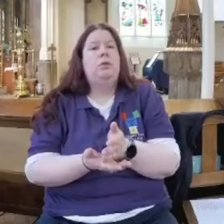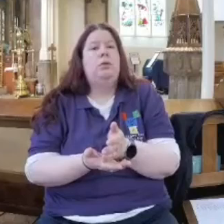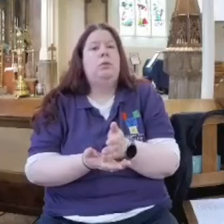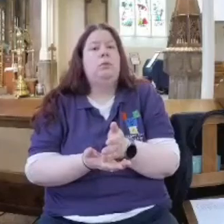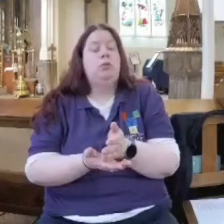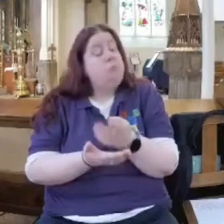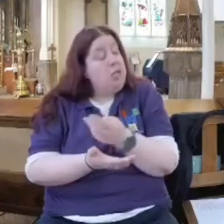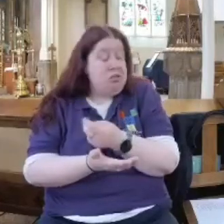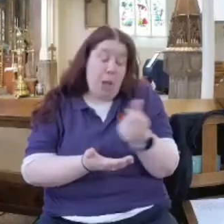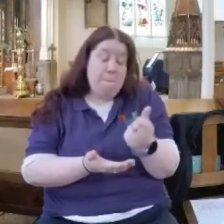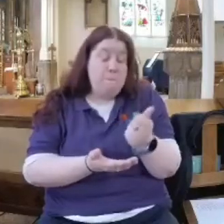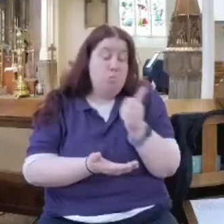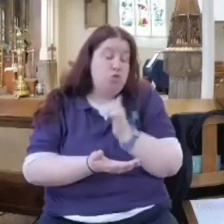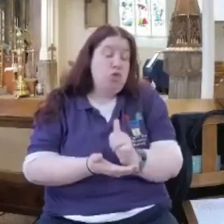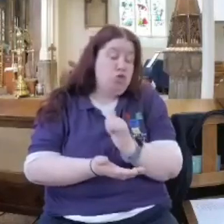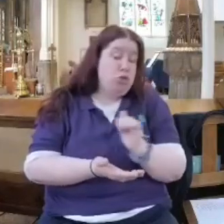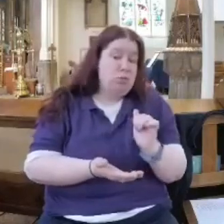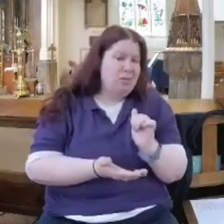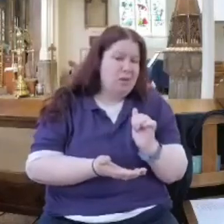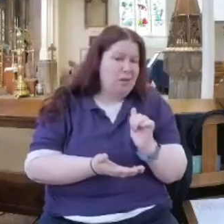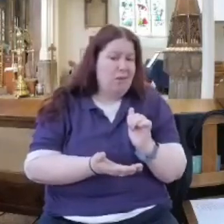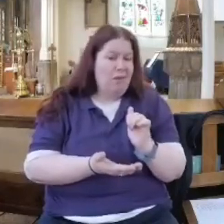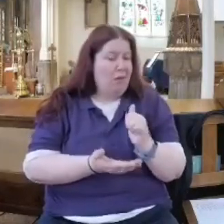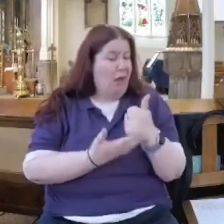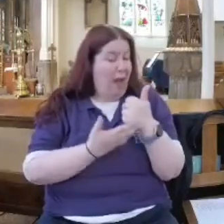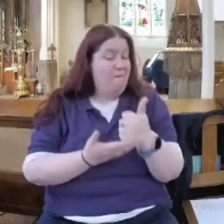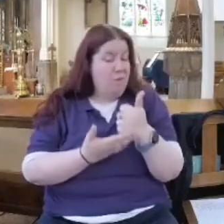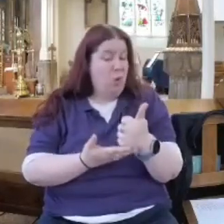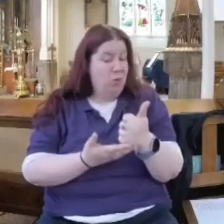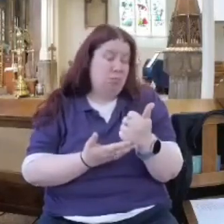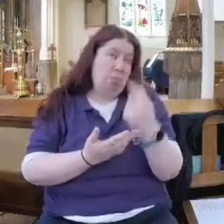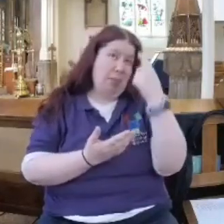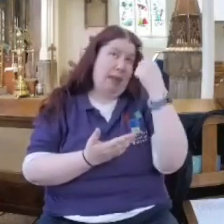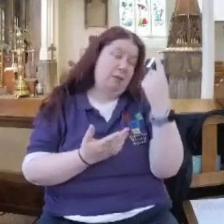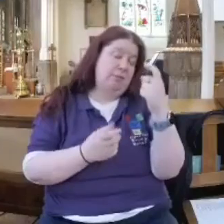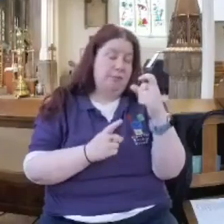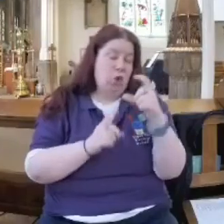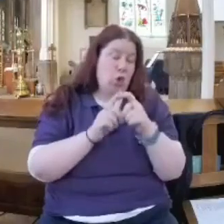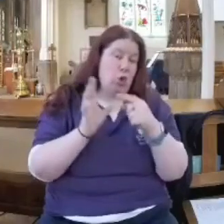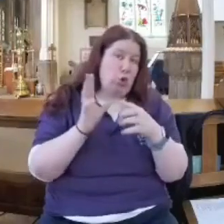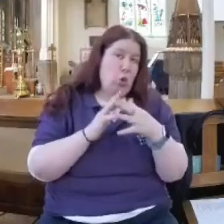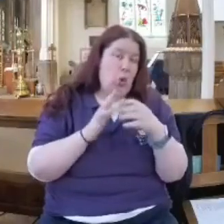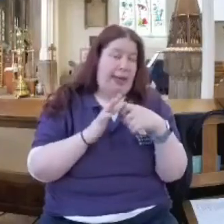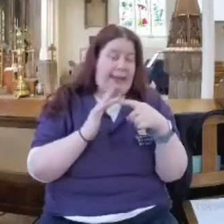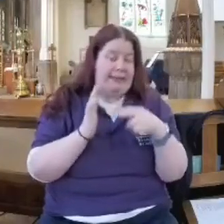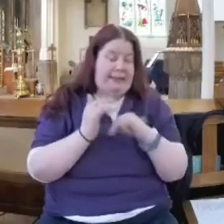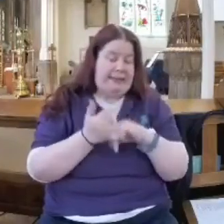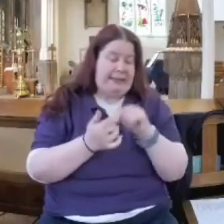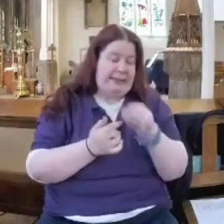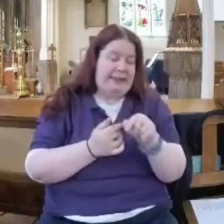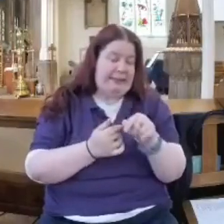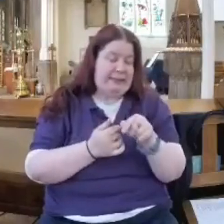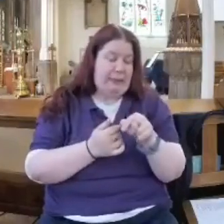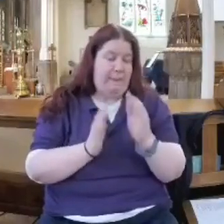And some Christians have also been unhelpful. I'm thinking of Richard Dawkins and his highly influential book, The